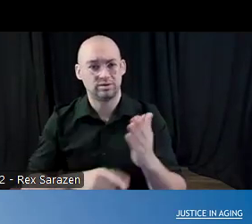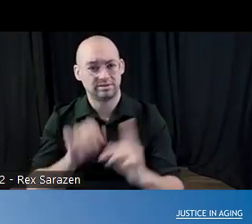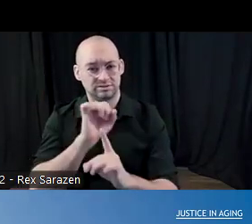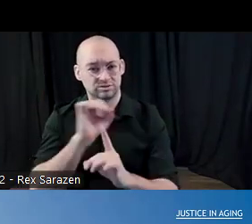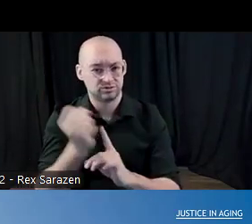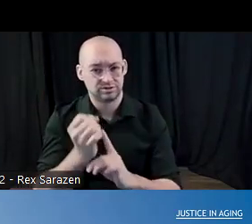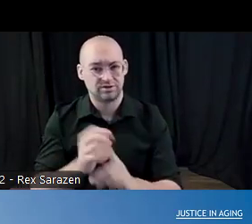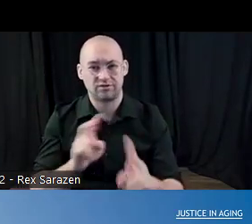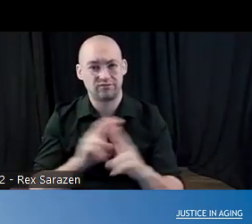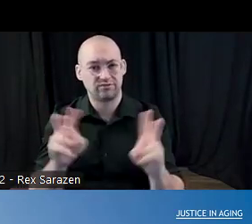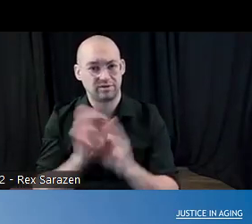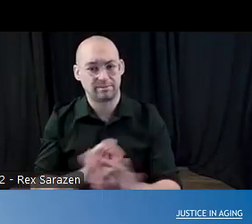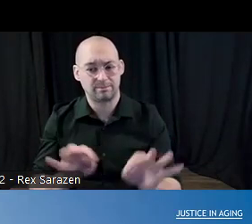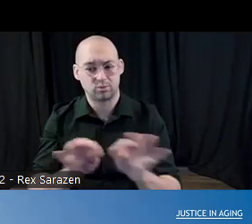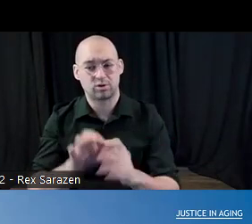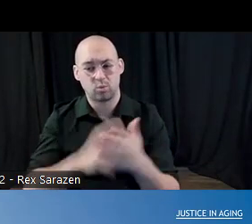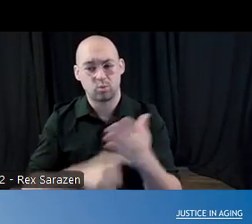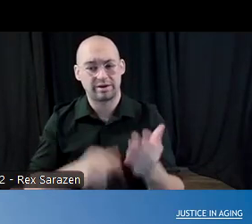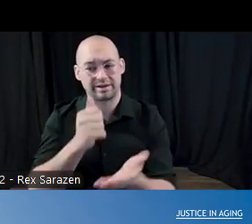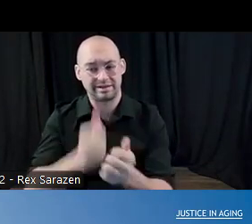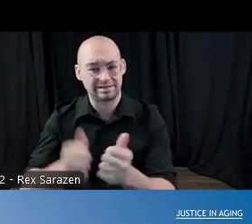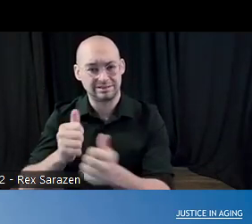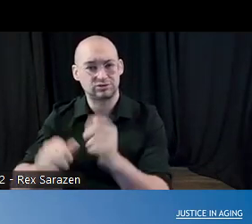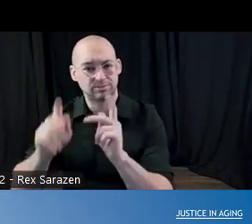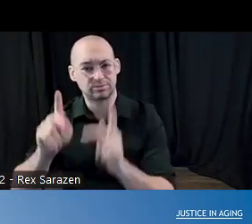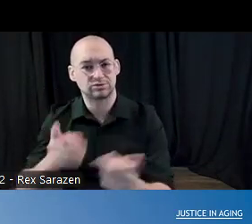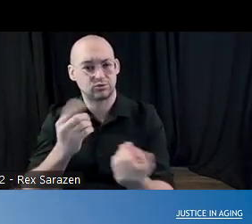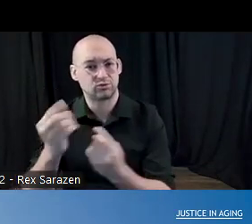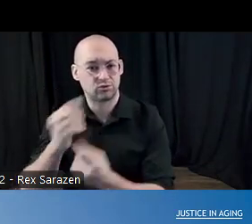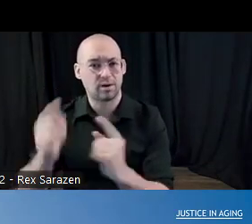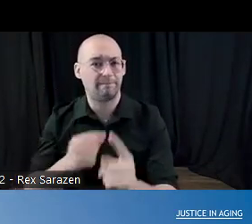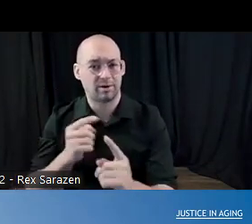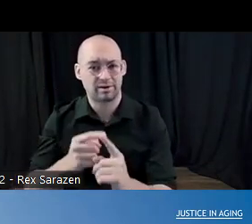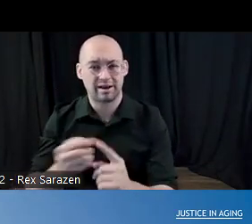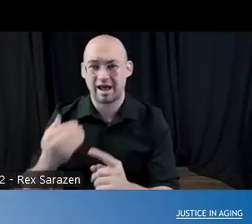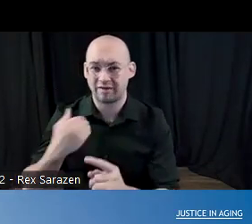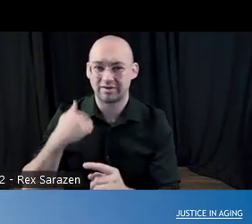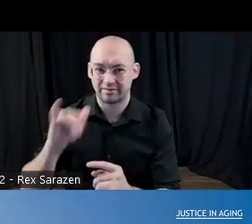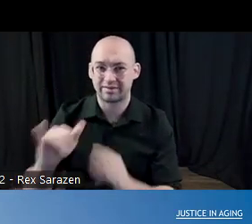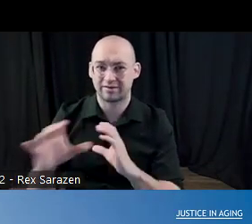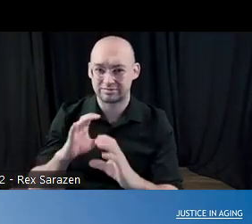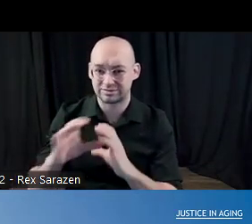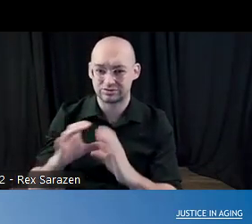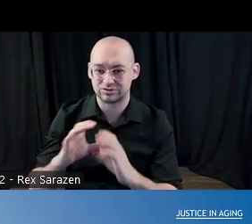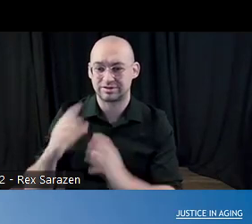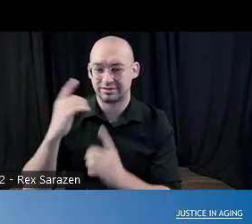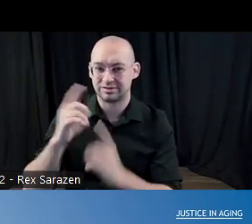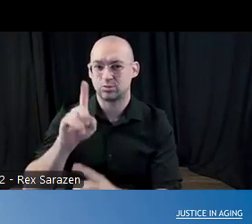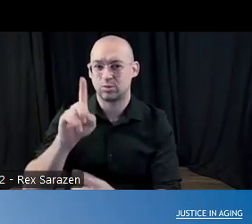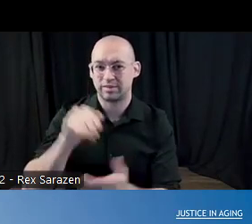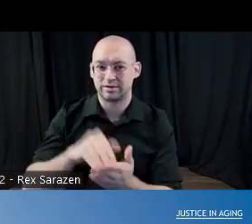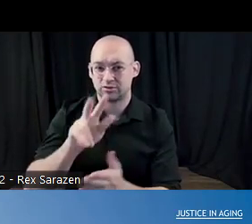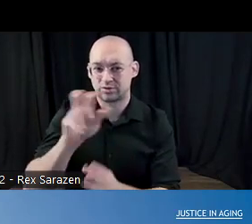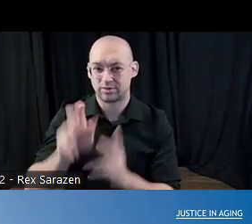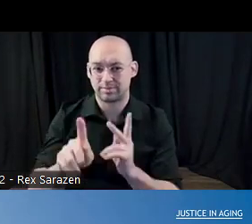very importantly, what can each person do about it? So I've had that conversation with, I think it's about 1,300 people over the